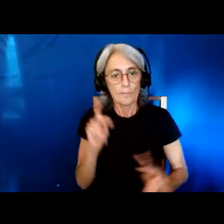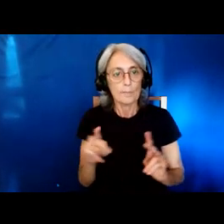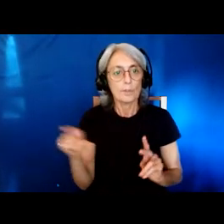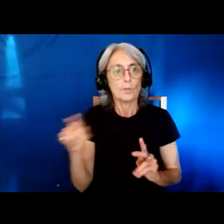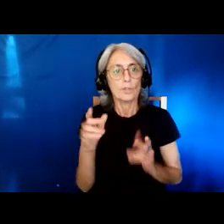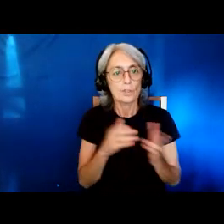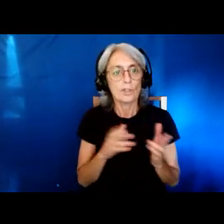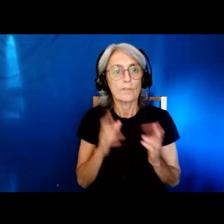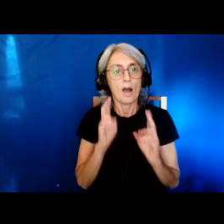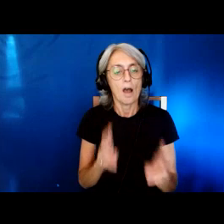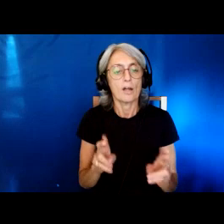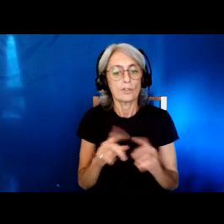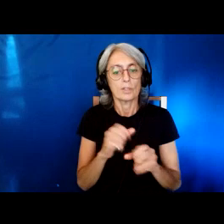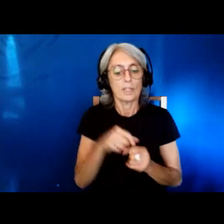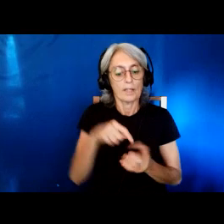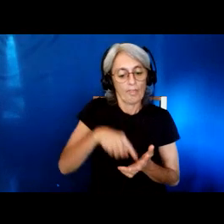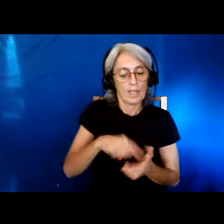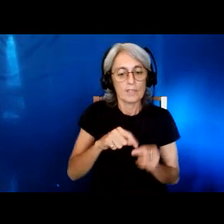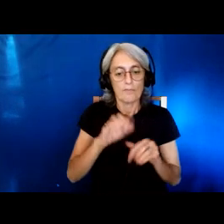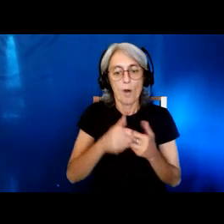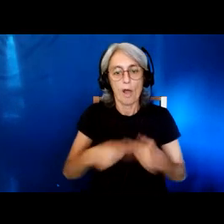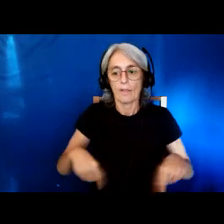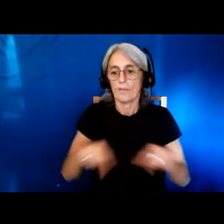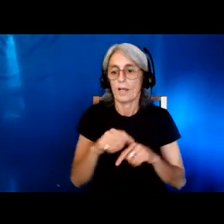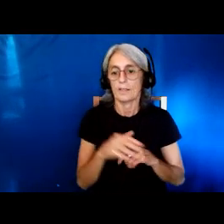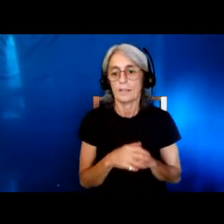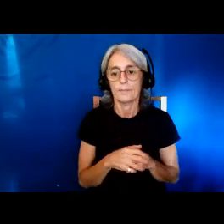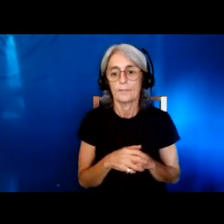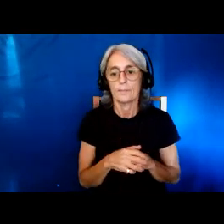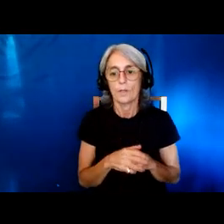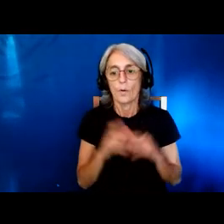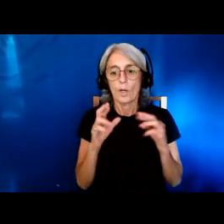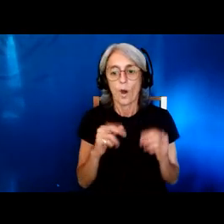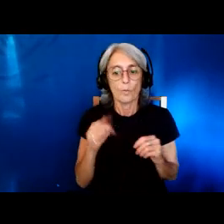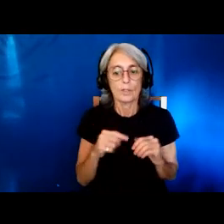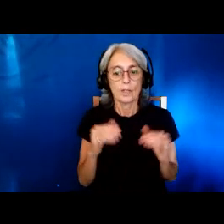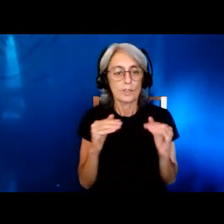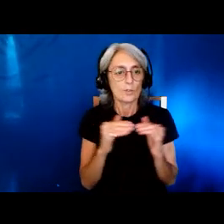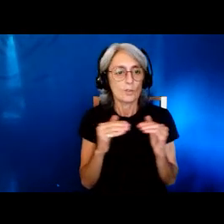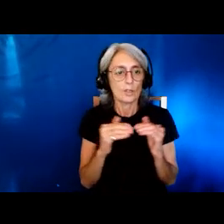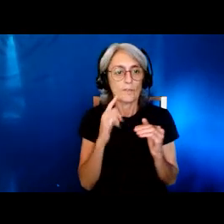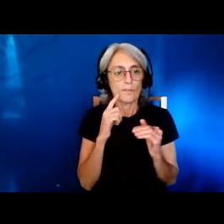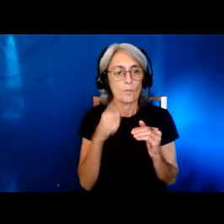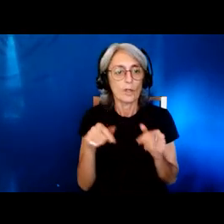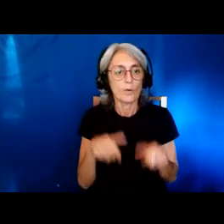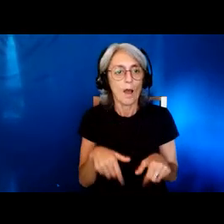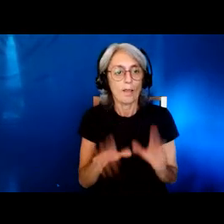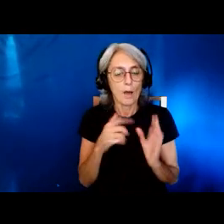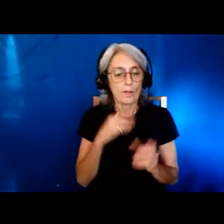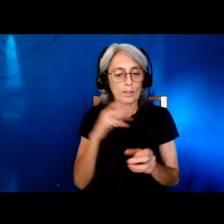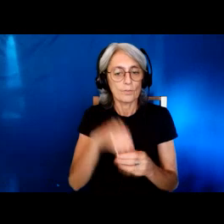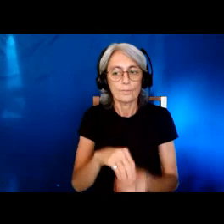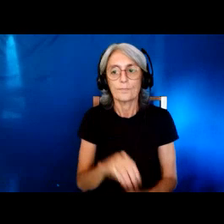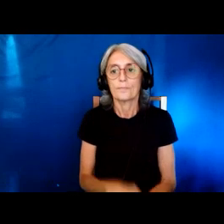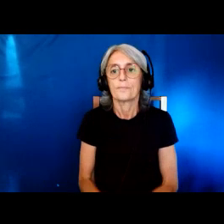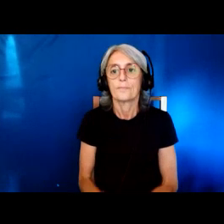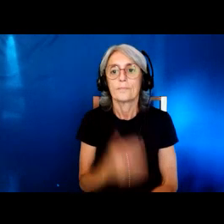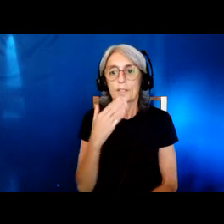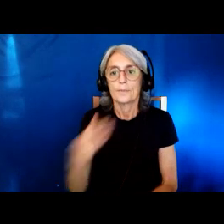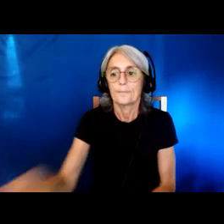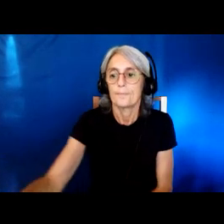this from all of us. And we hope that we just do justice for what you've allowed us to participate in. So thank you.